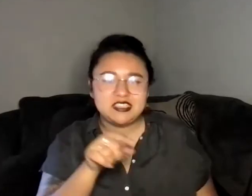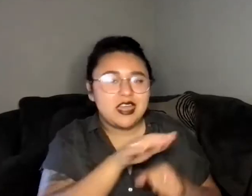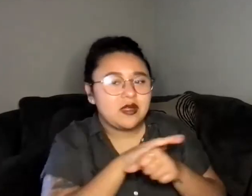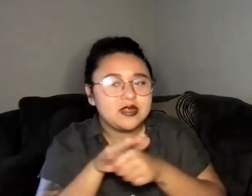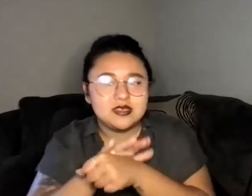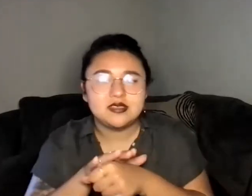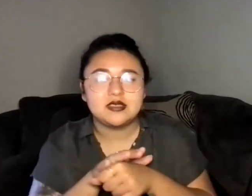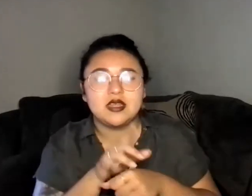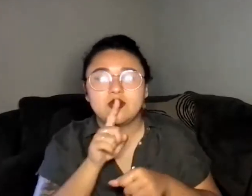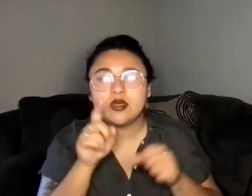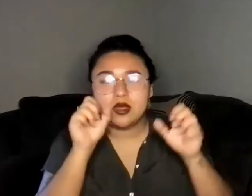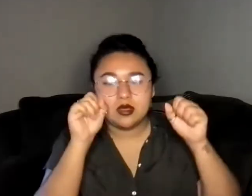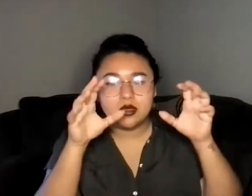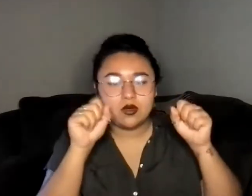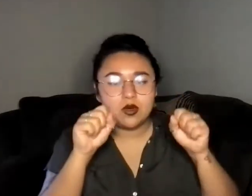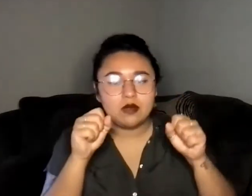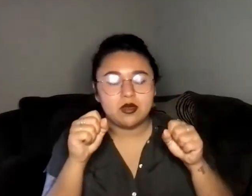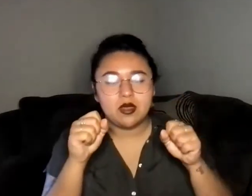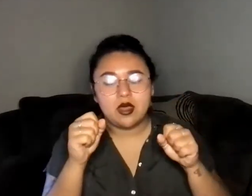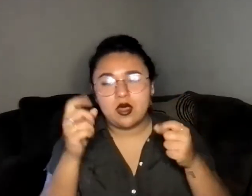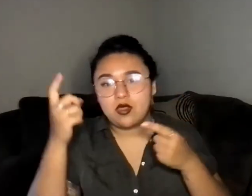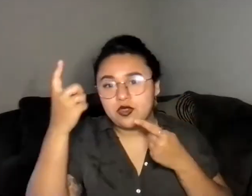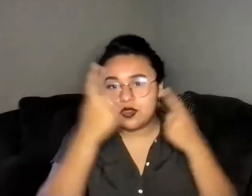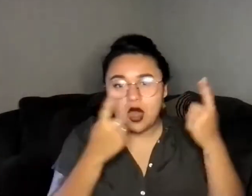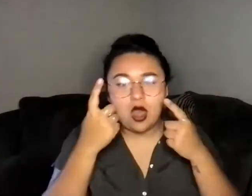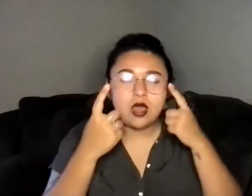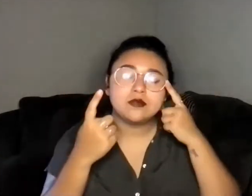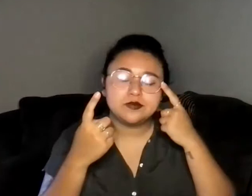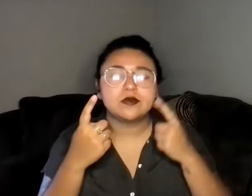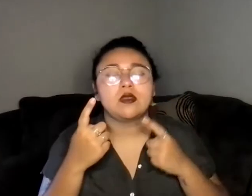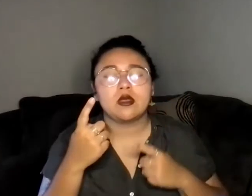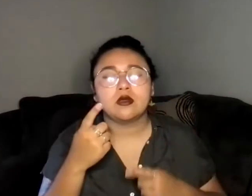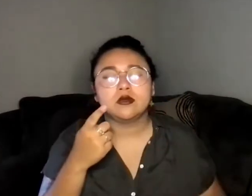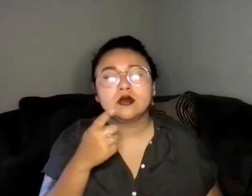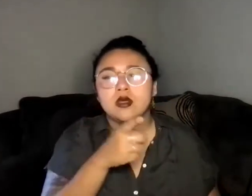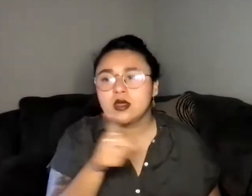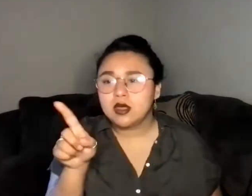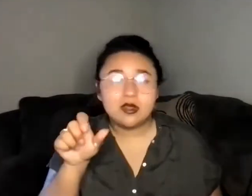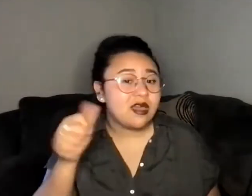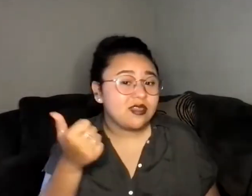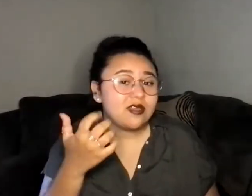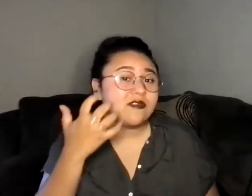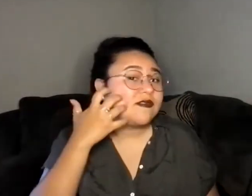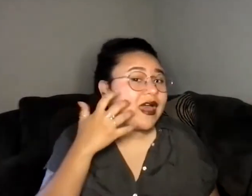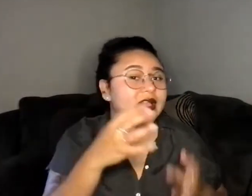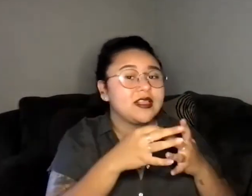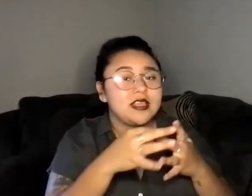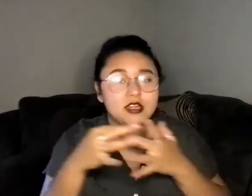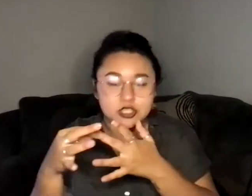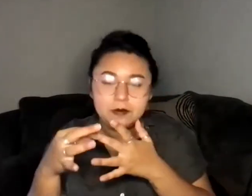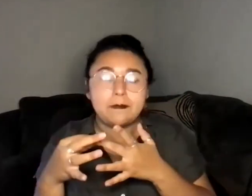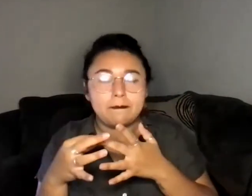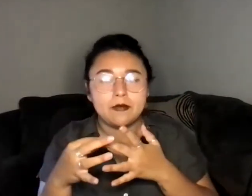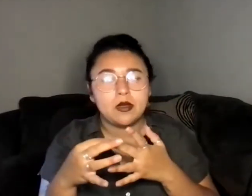incredible thought leadership that is from multiracial folks working in these spaces. So